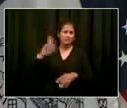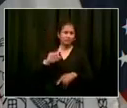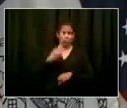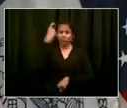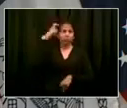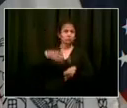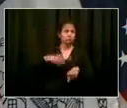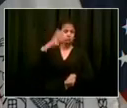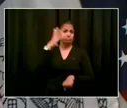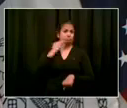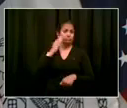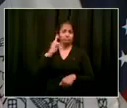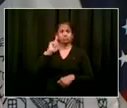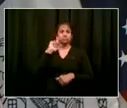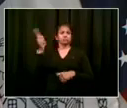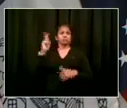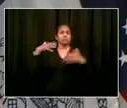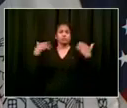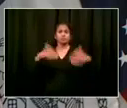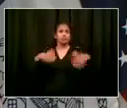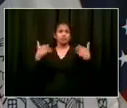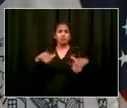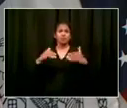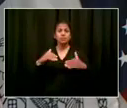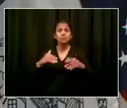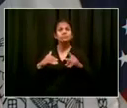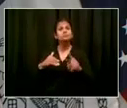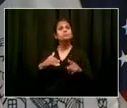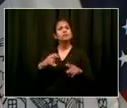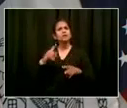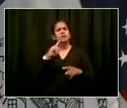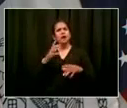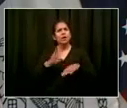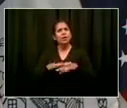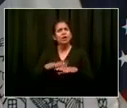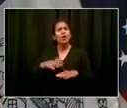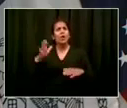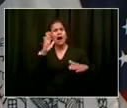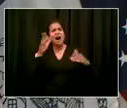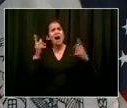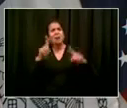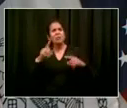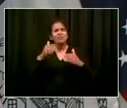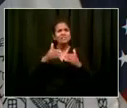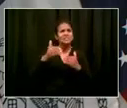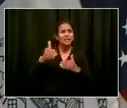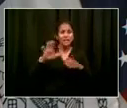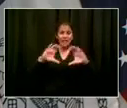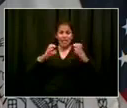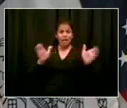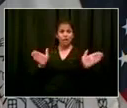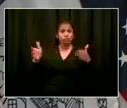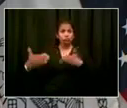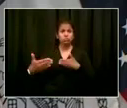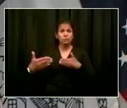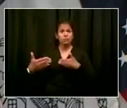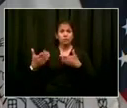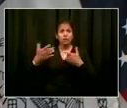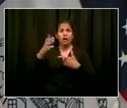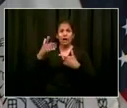find a case in the classroom and the classroom has to be shut down. There'll be even some times when a school has to be shut down, but it's a temporary